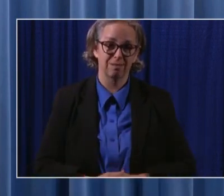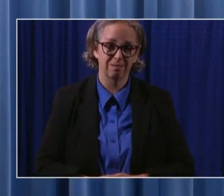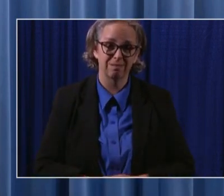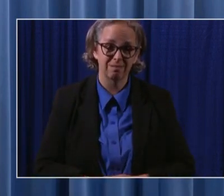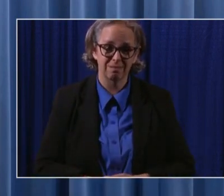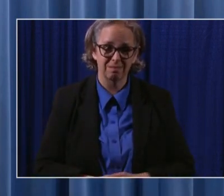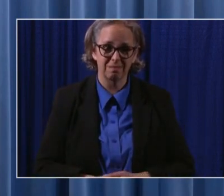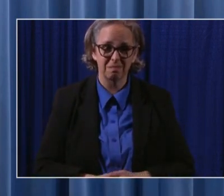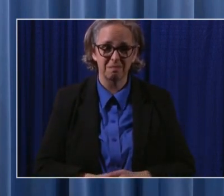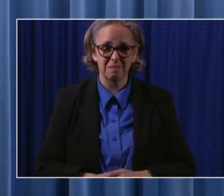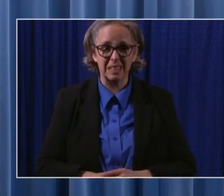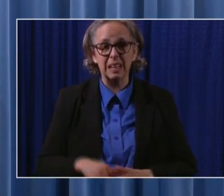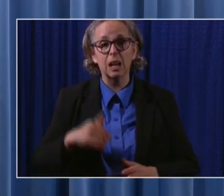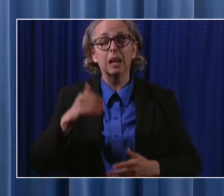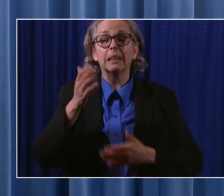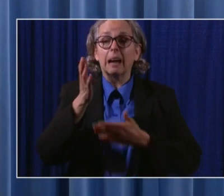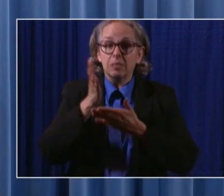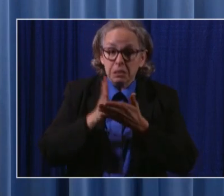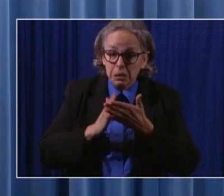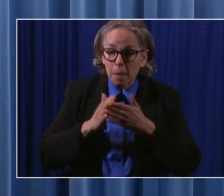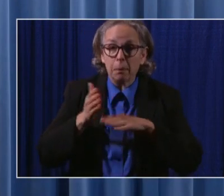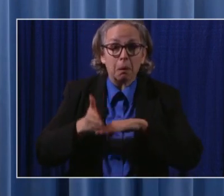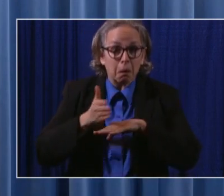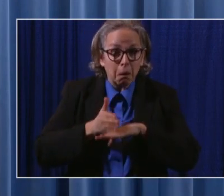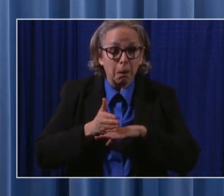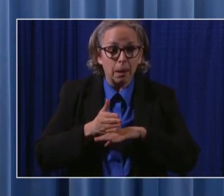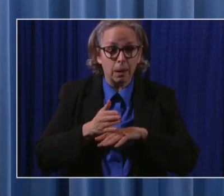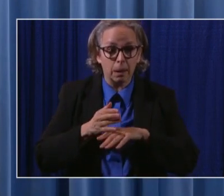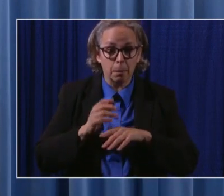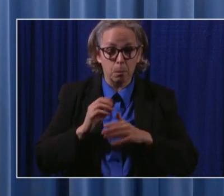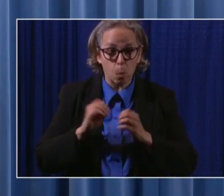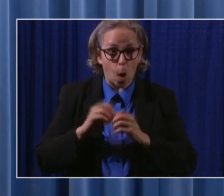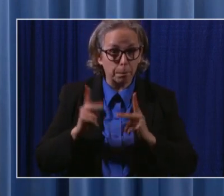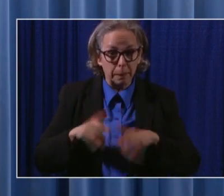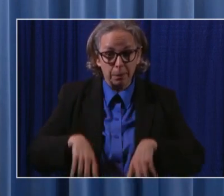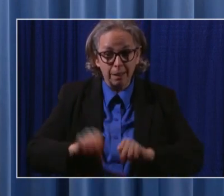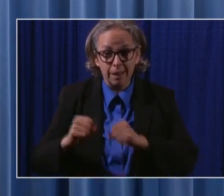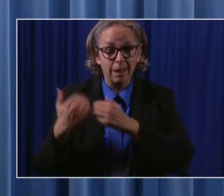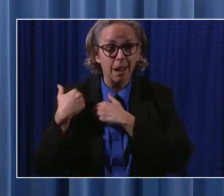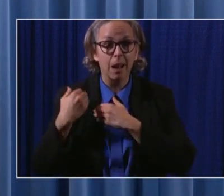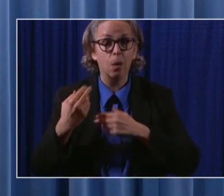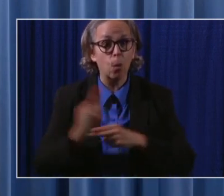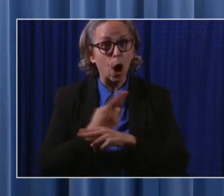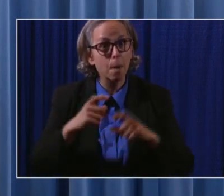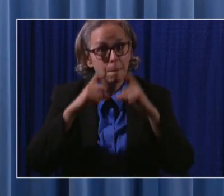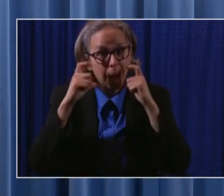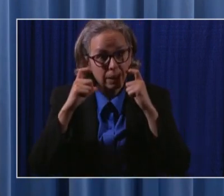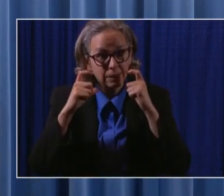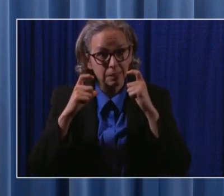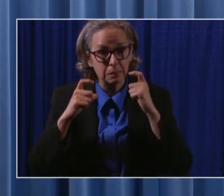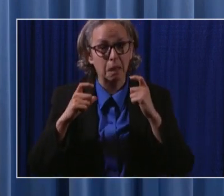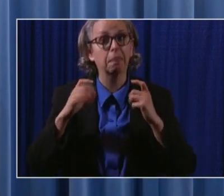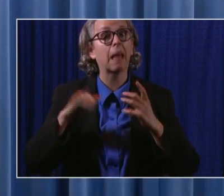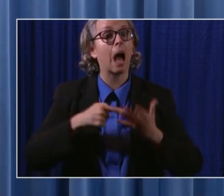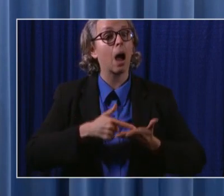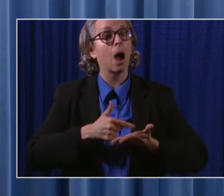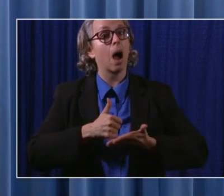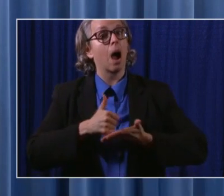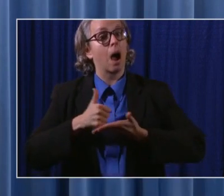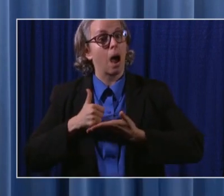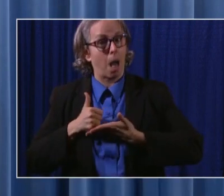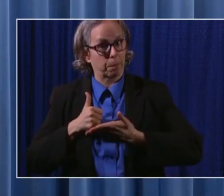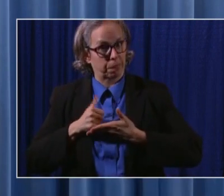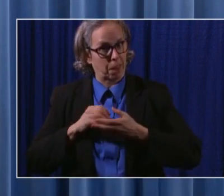in regard to people wearing masks. I believe that has resulted in some of these better numbers.